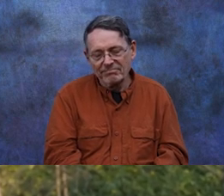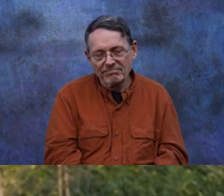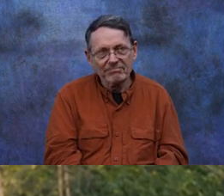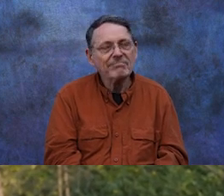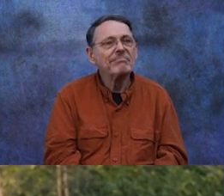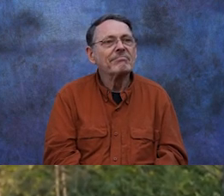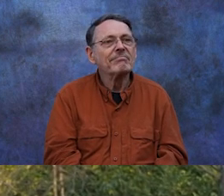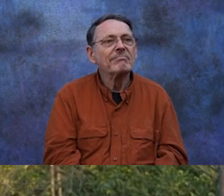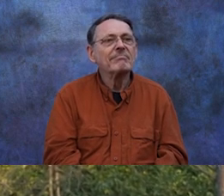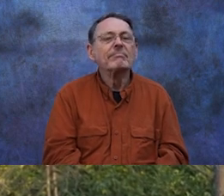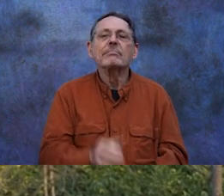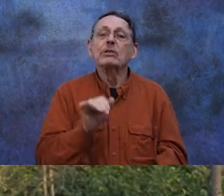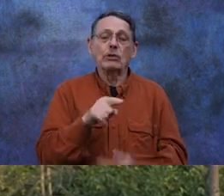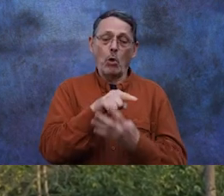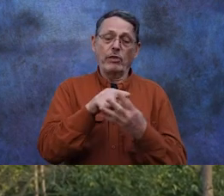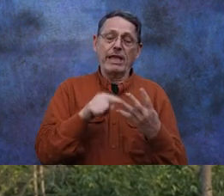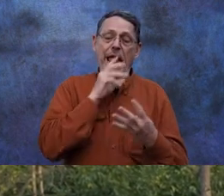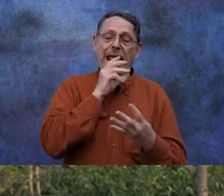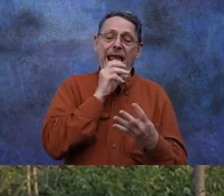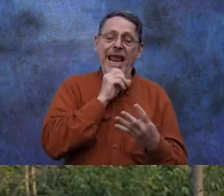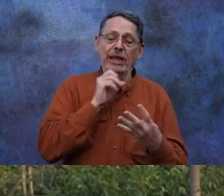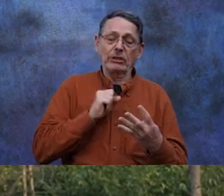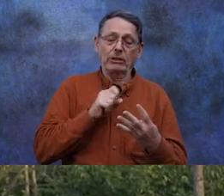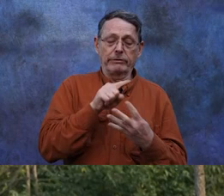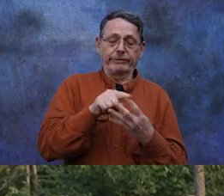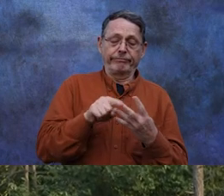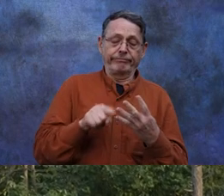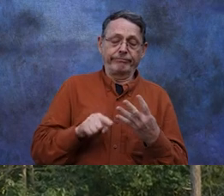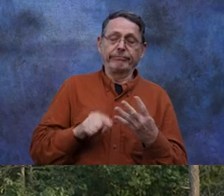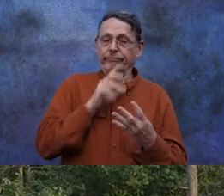So the ancient ones have spoken. Lilith,